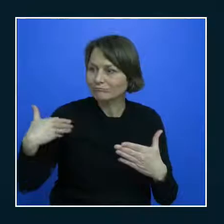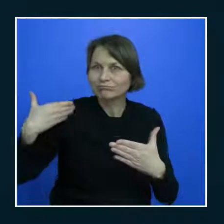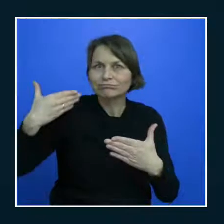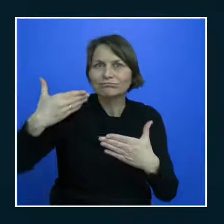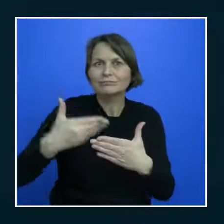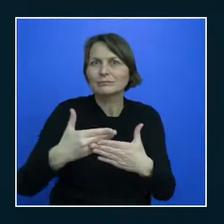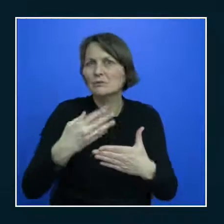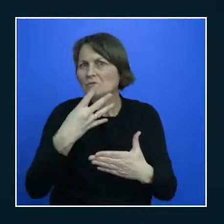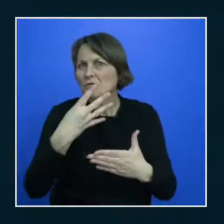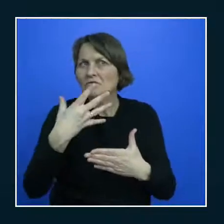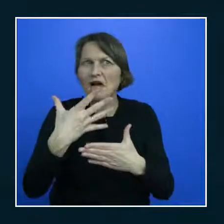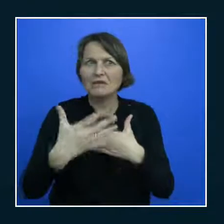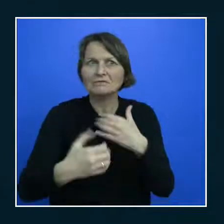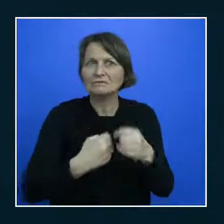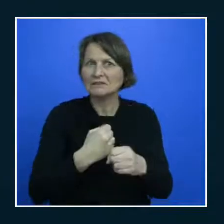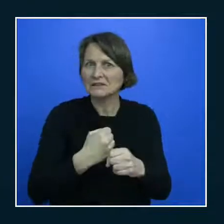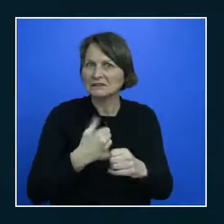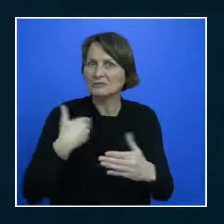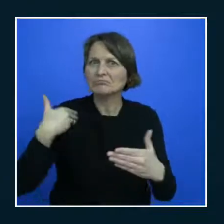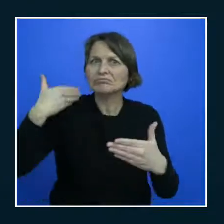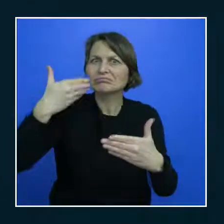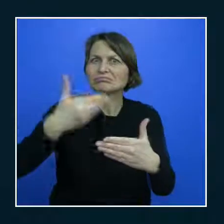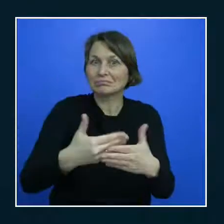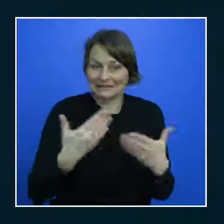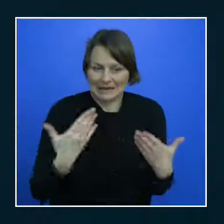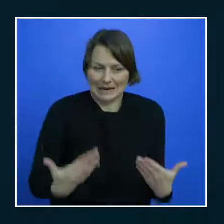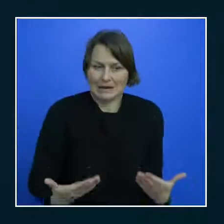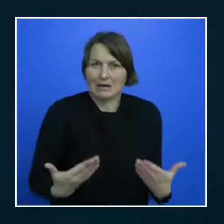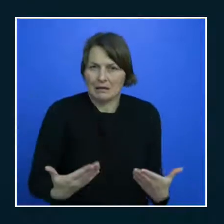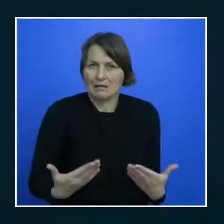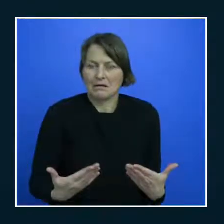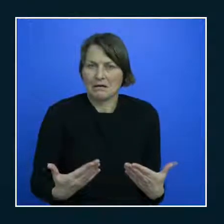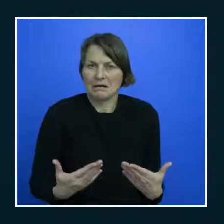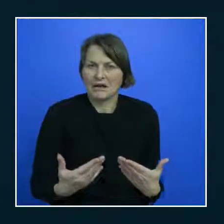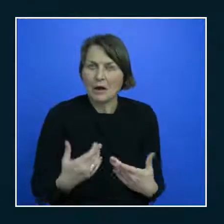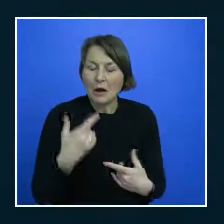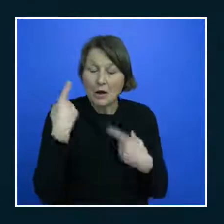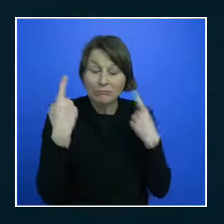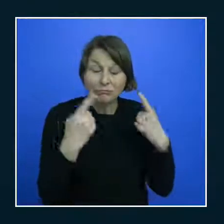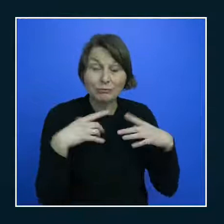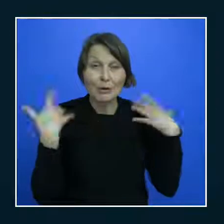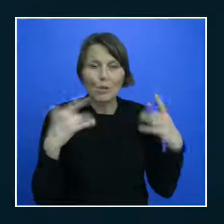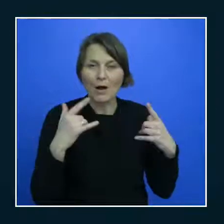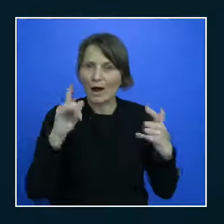4 years. And it is crazy to see how it has been growing.